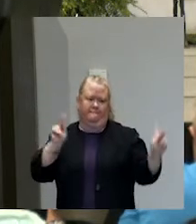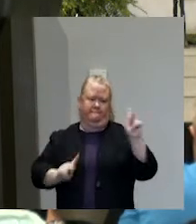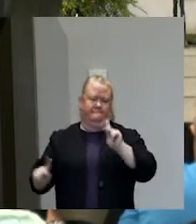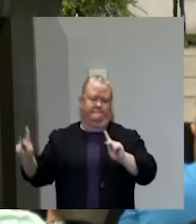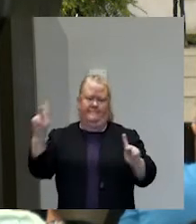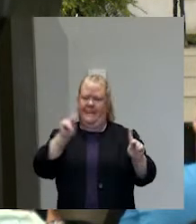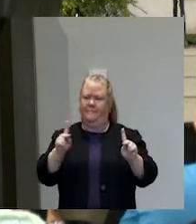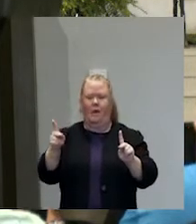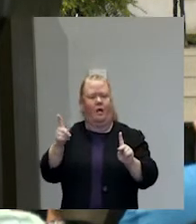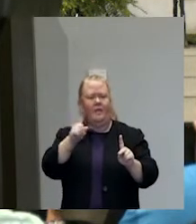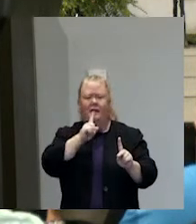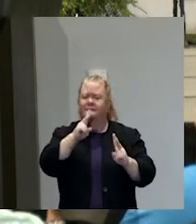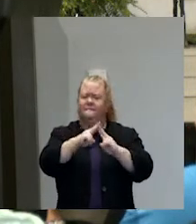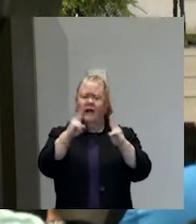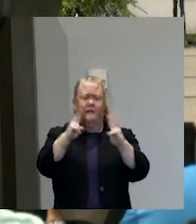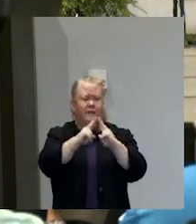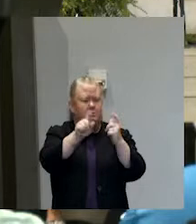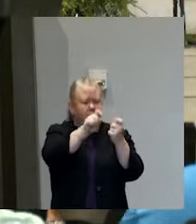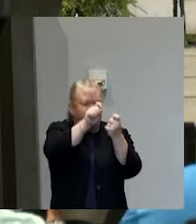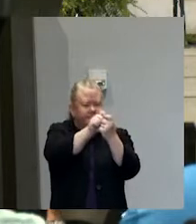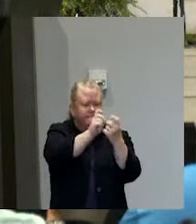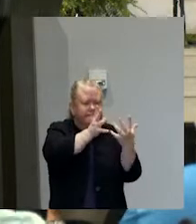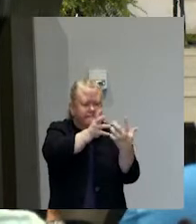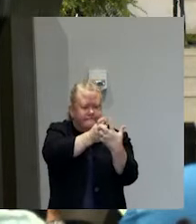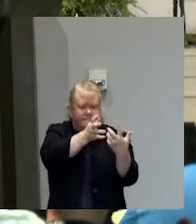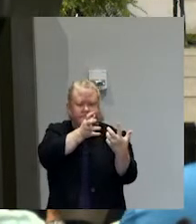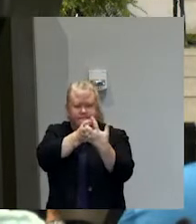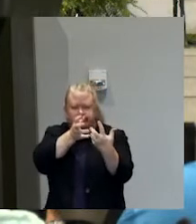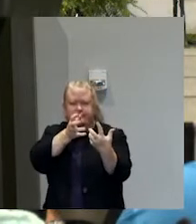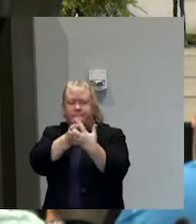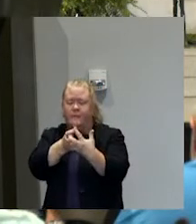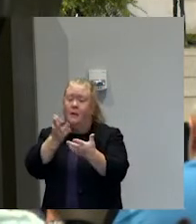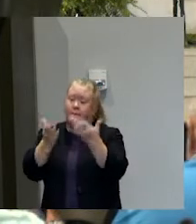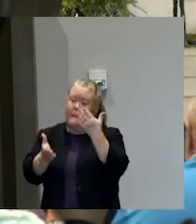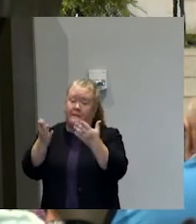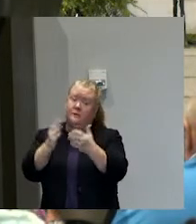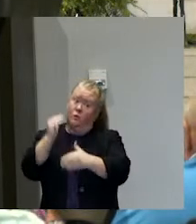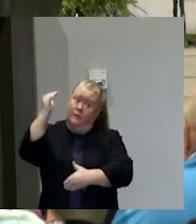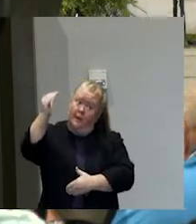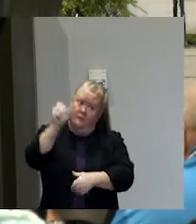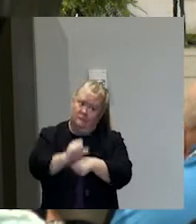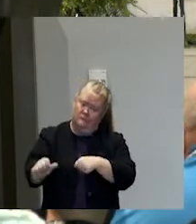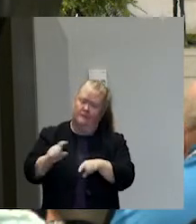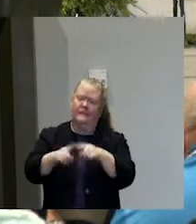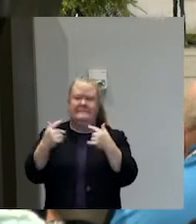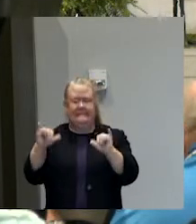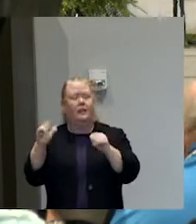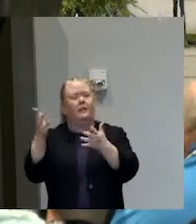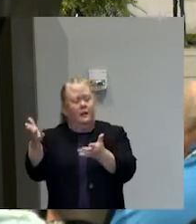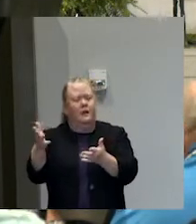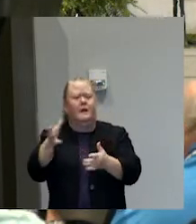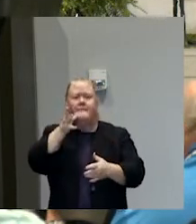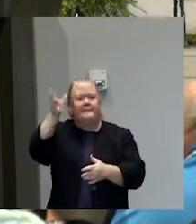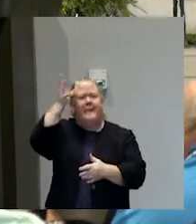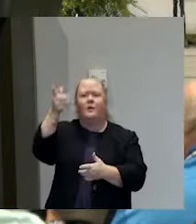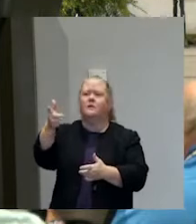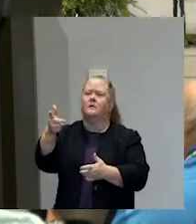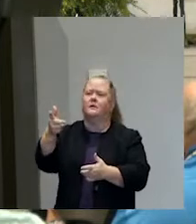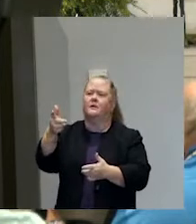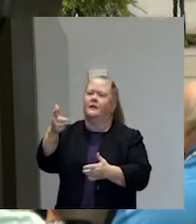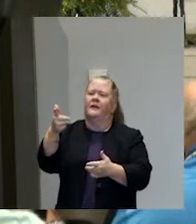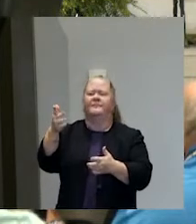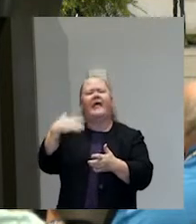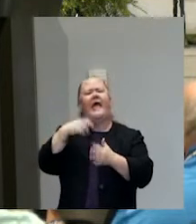pragmatic perhaps to a fault, but also just like, you know, my parents fulfilled kind of different